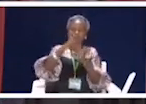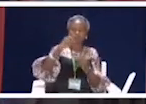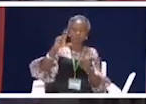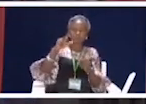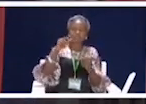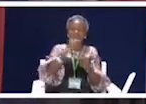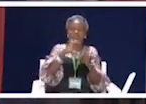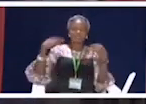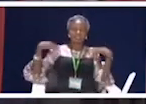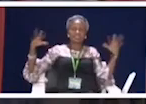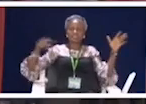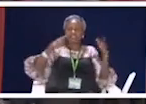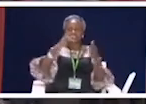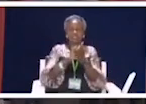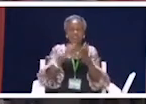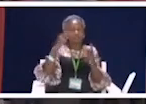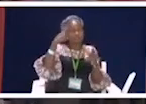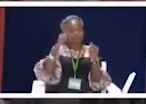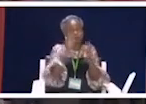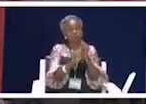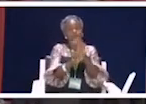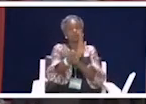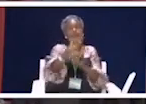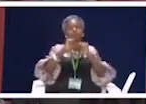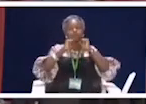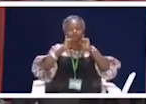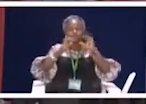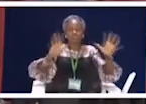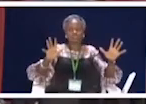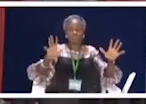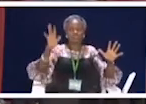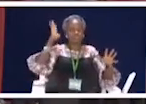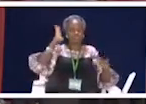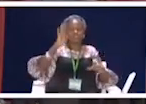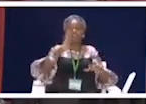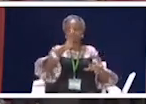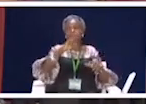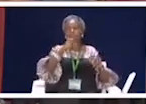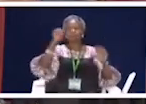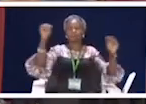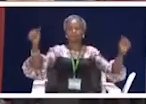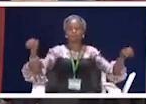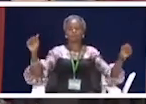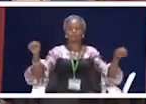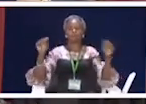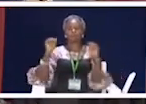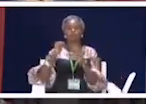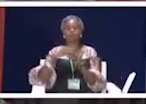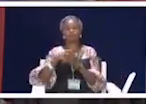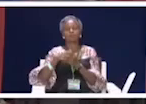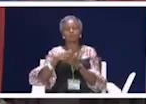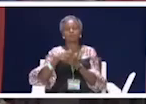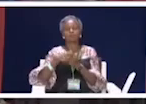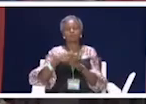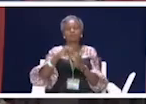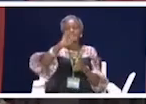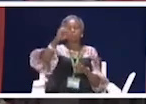said, "For with God nothing shall be impossible."